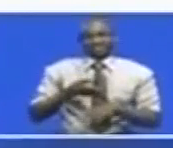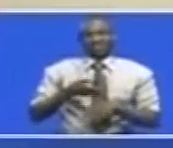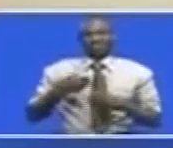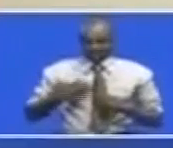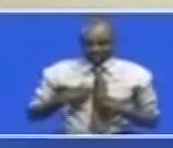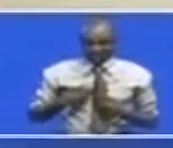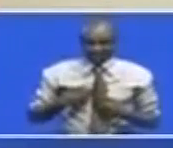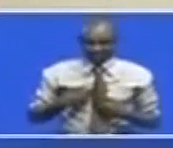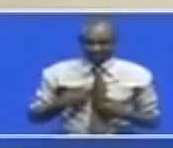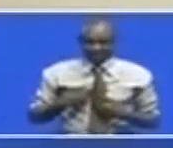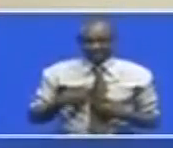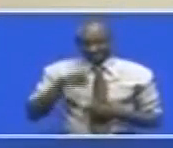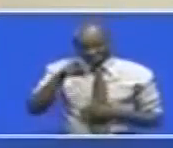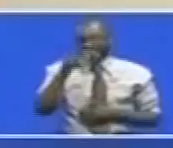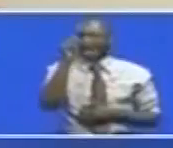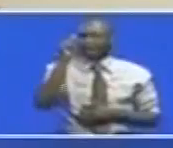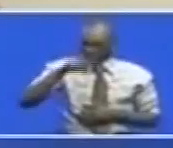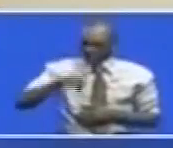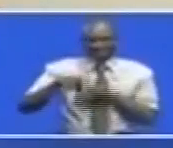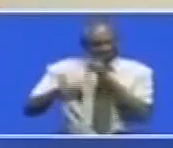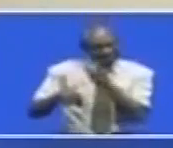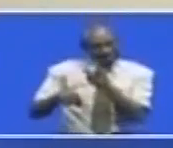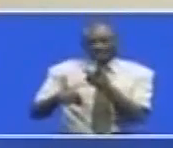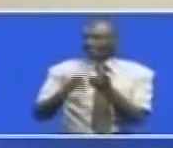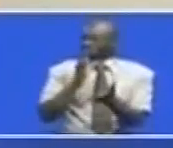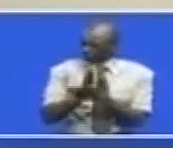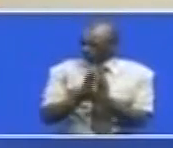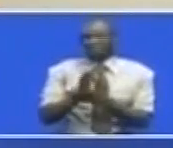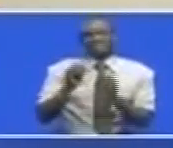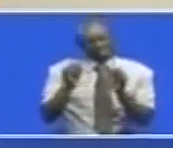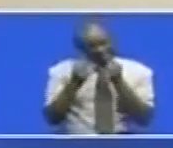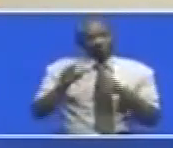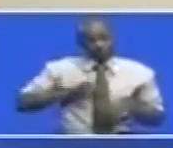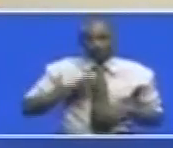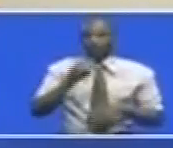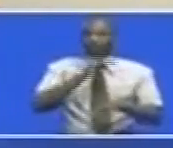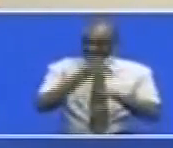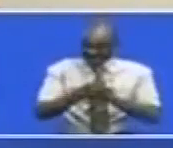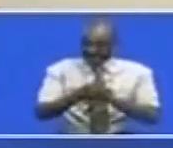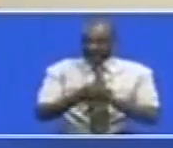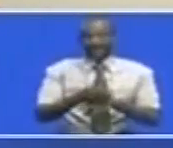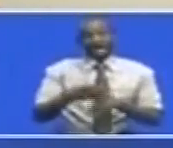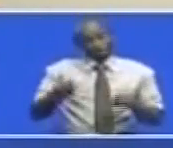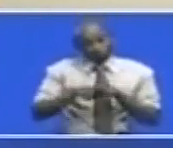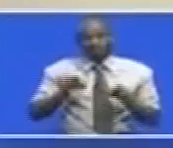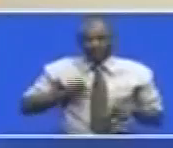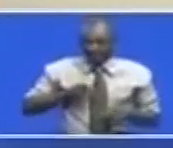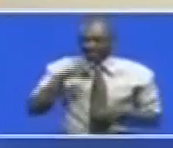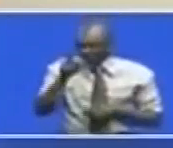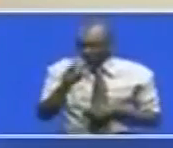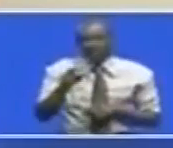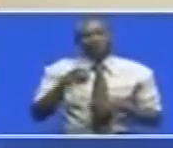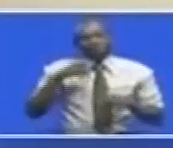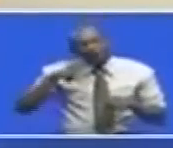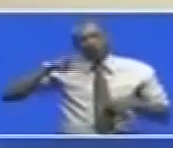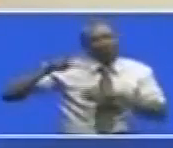was treated. An application like TOTO Health is one that saves expectant mothers and mothers the hassle of going